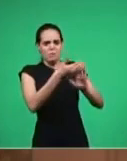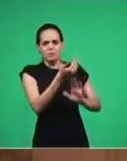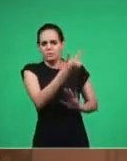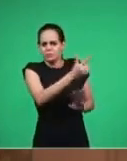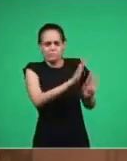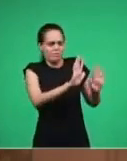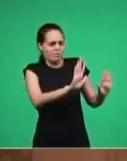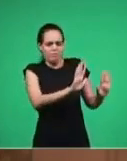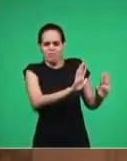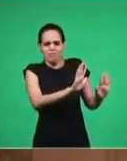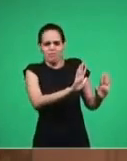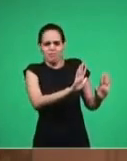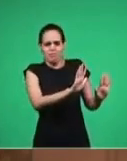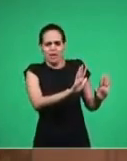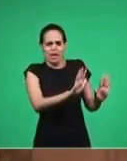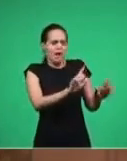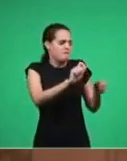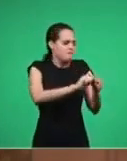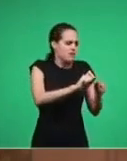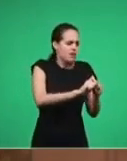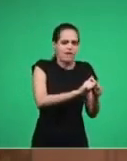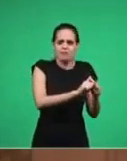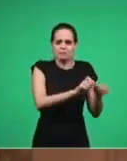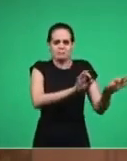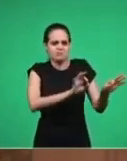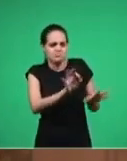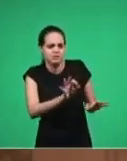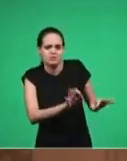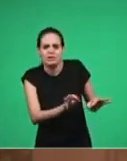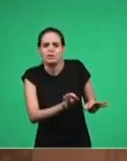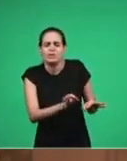And we're not against songs that are made by other people.